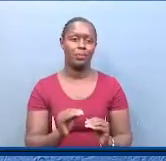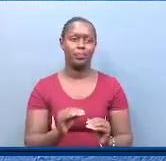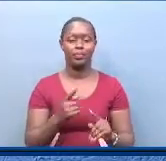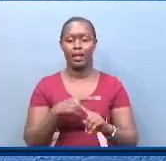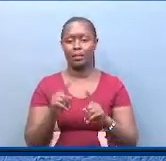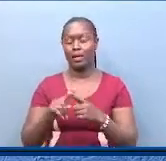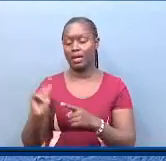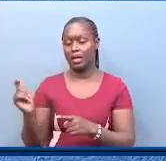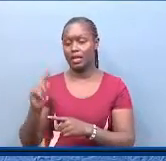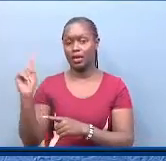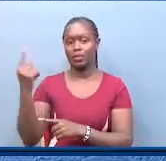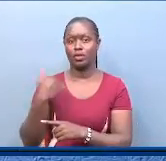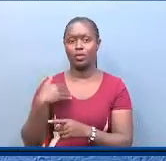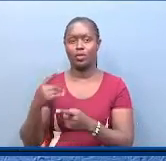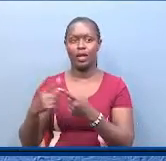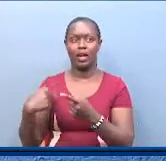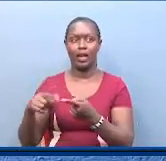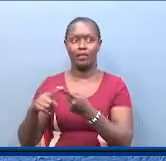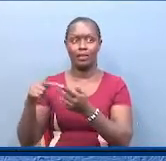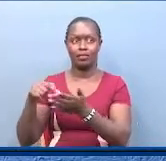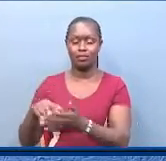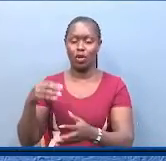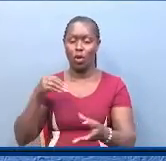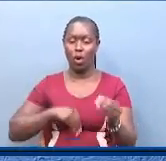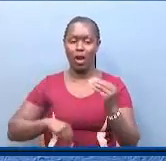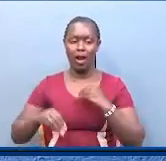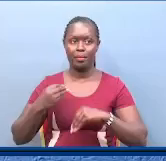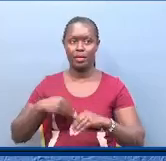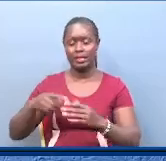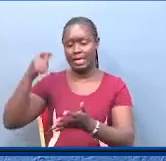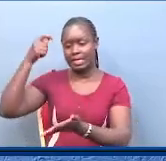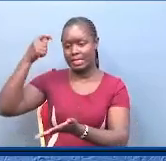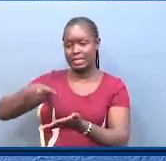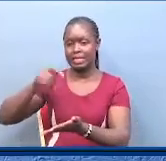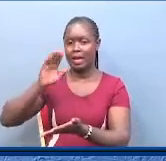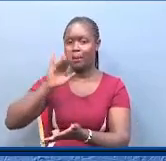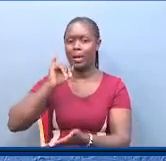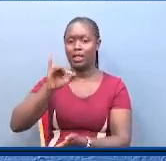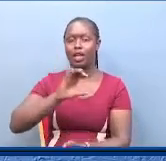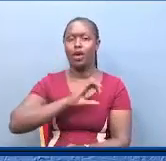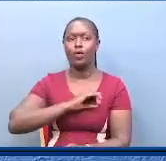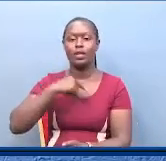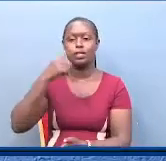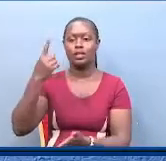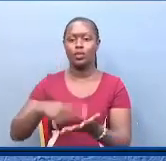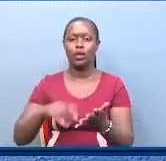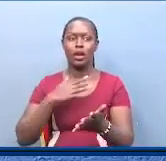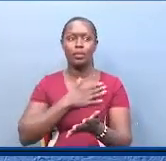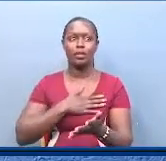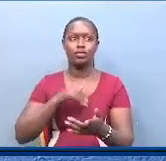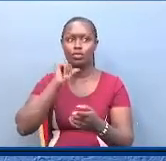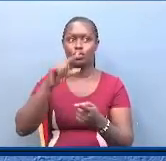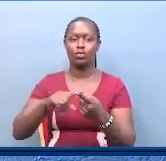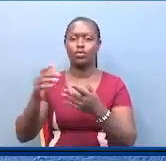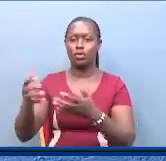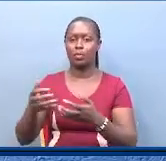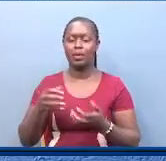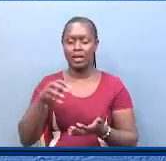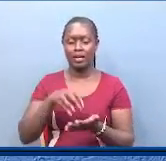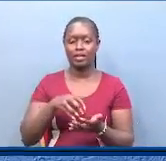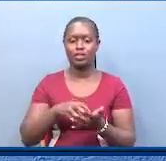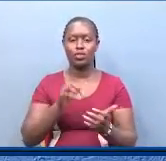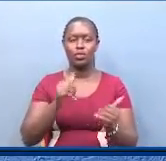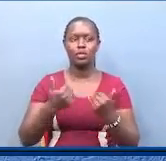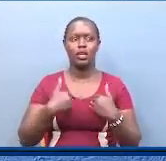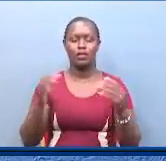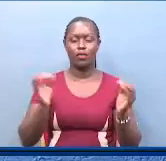side, there's intimidation, there's corruption. Judges, by their own admission, said, don't bring for us cases that have no